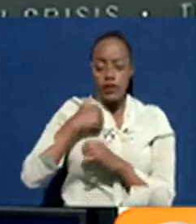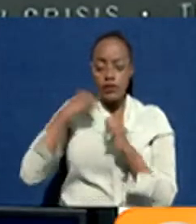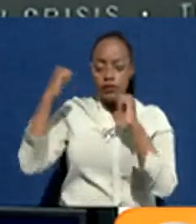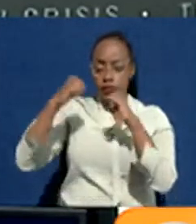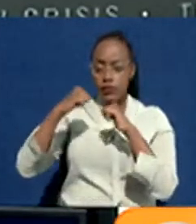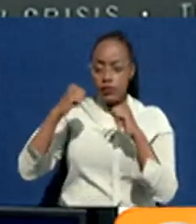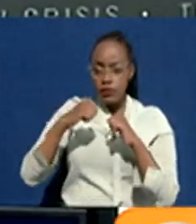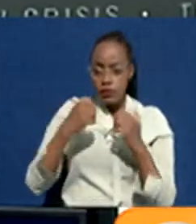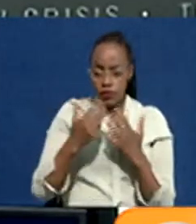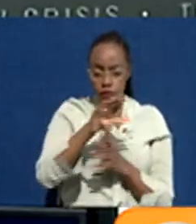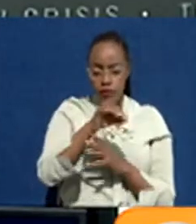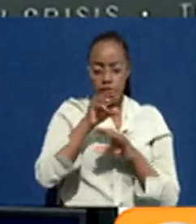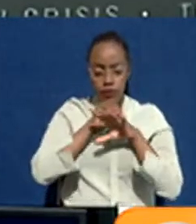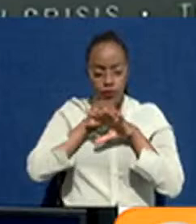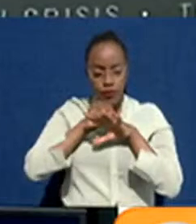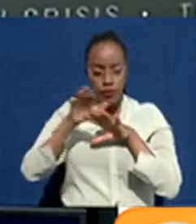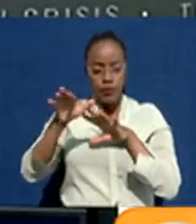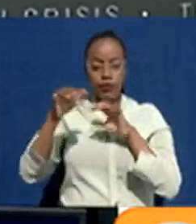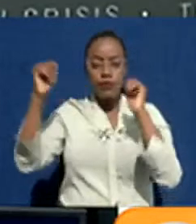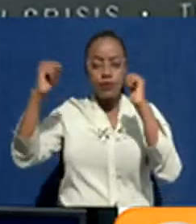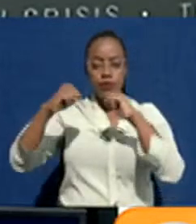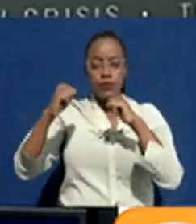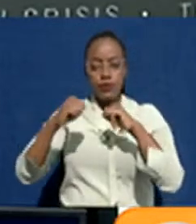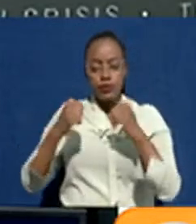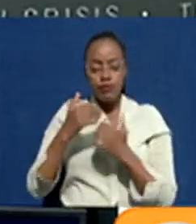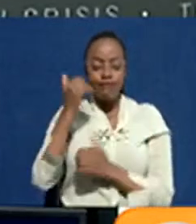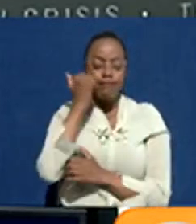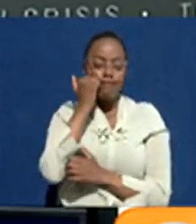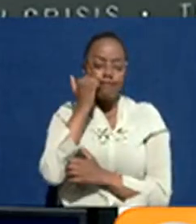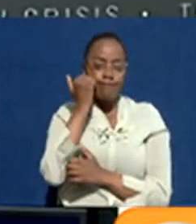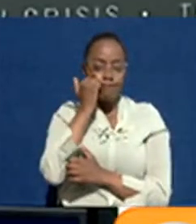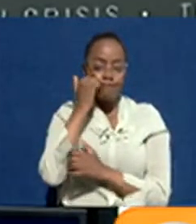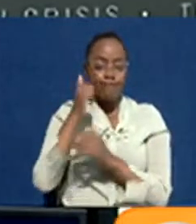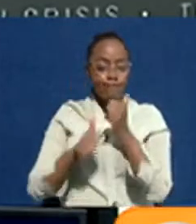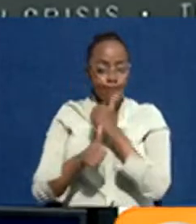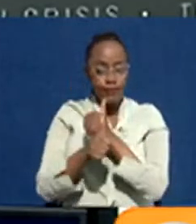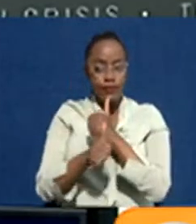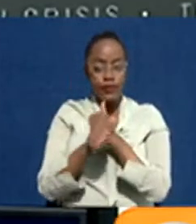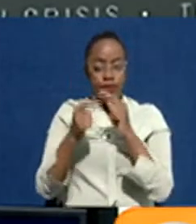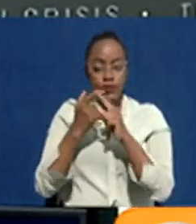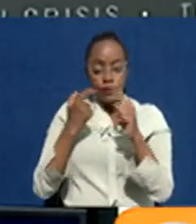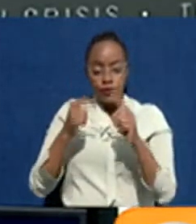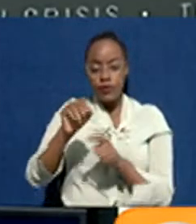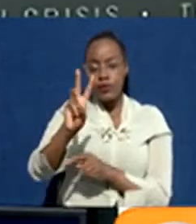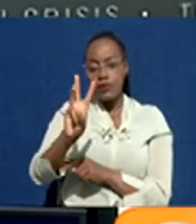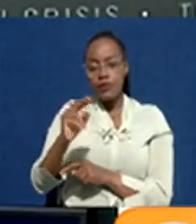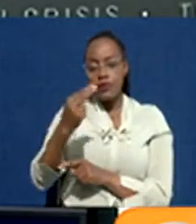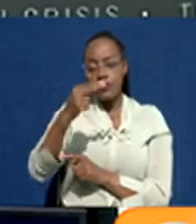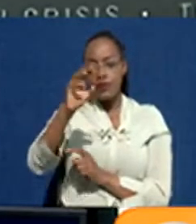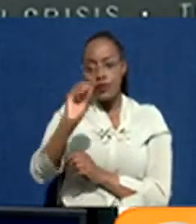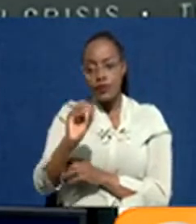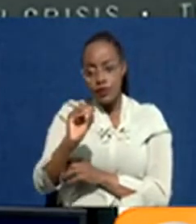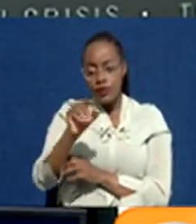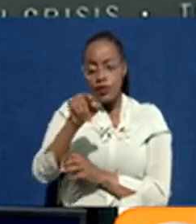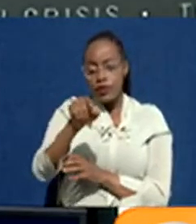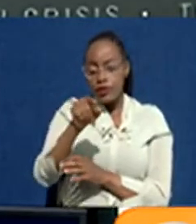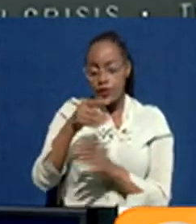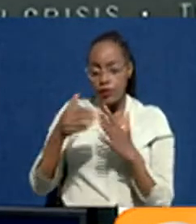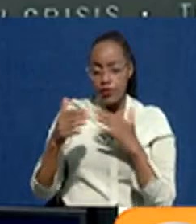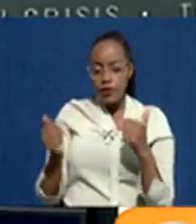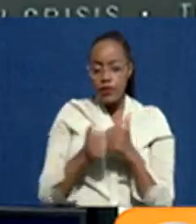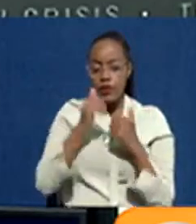to pick up and spread potentially deadly diseases. According to the World Health Organization, the incidence